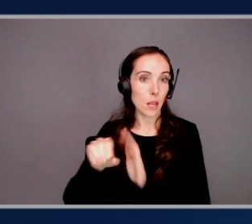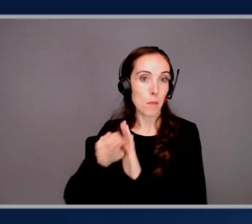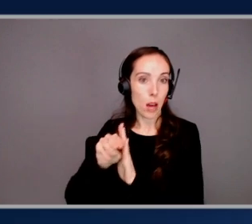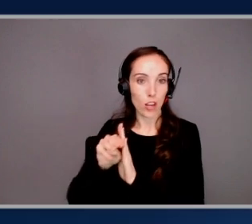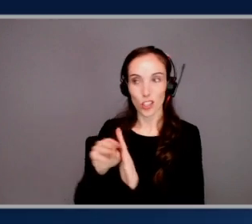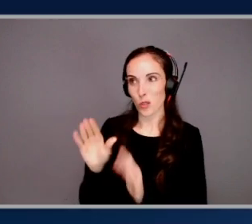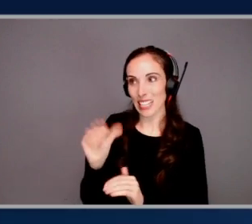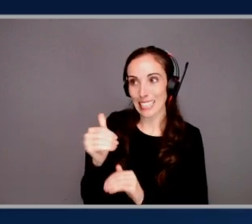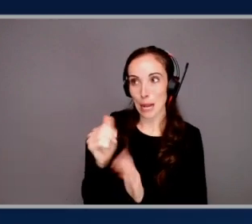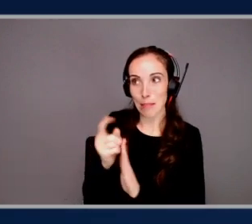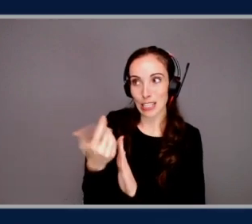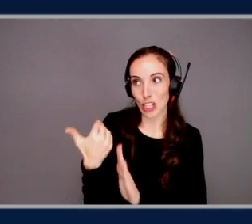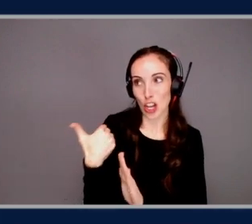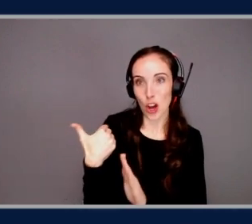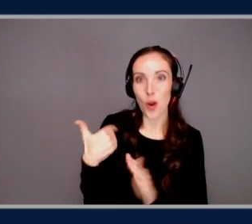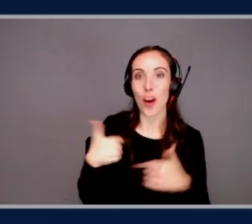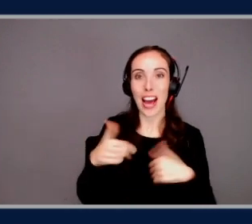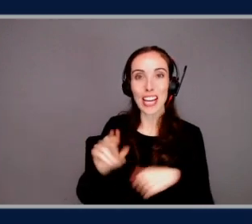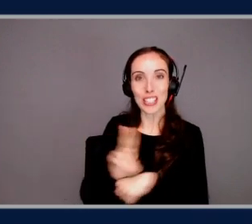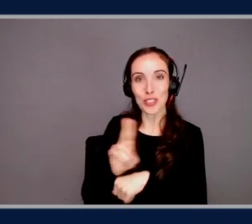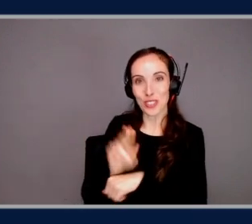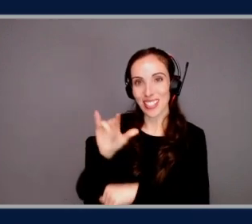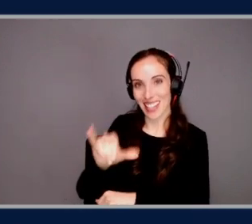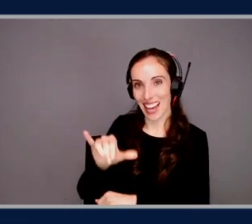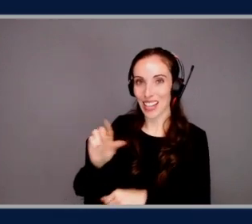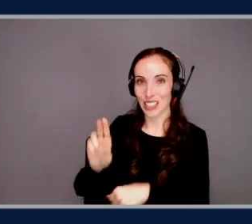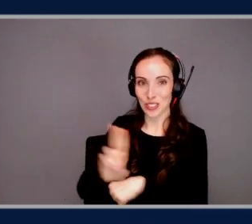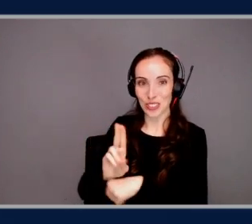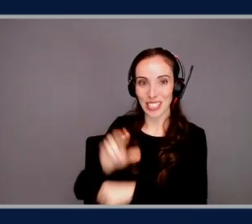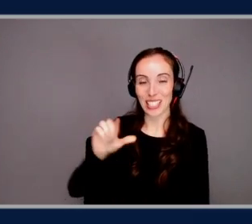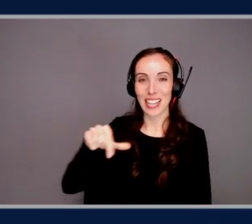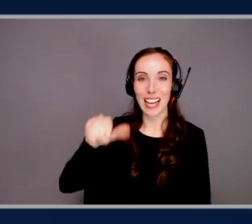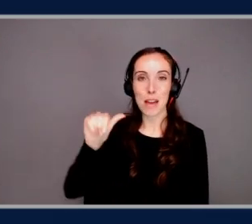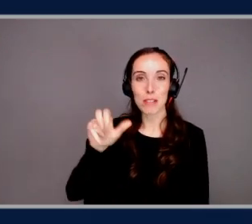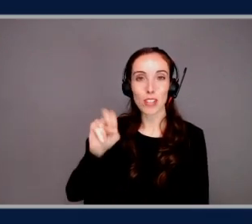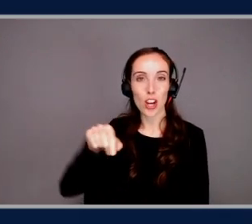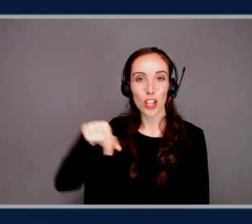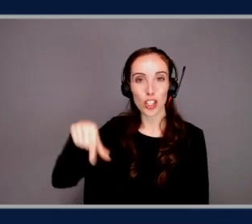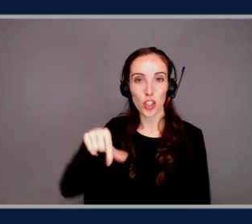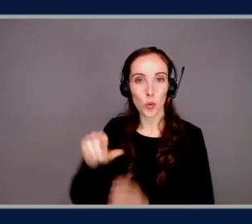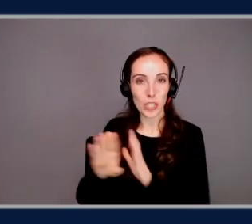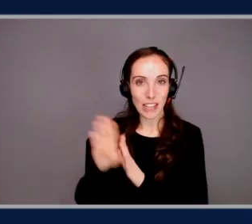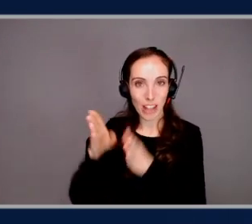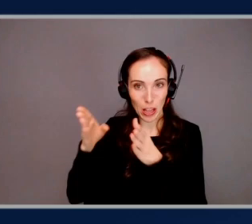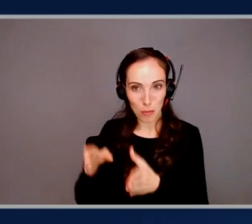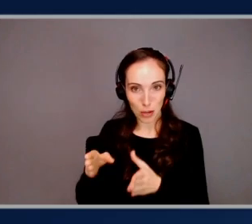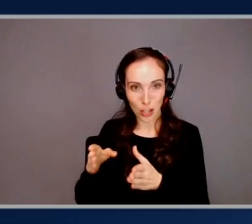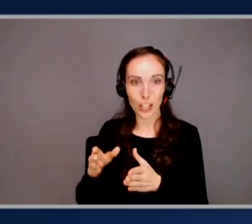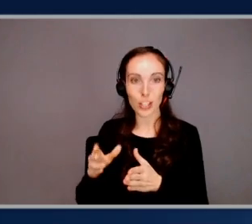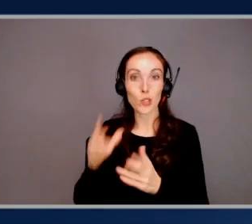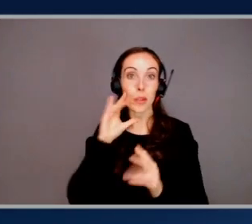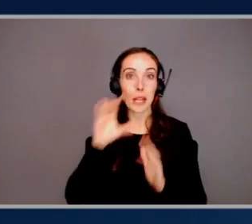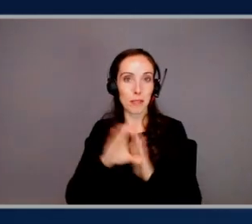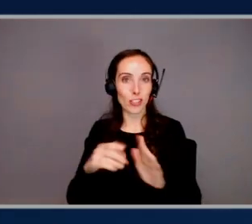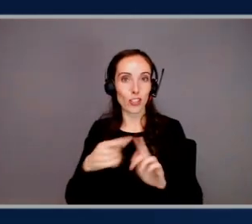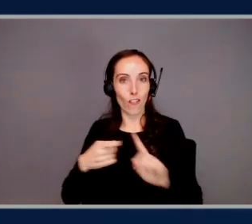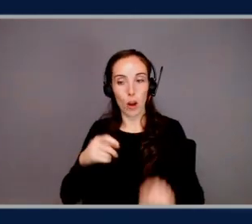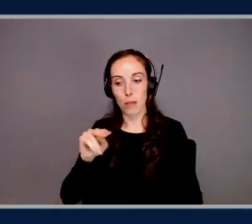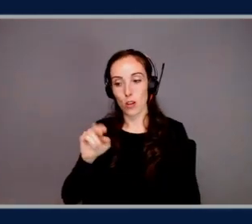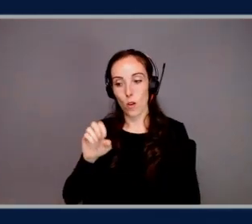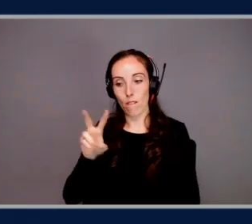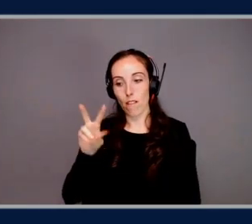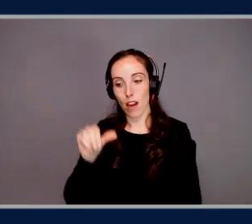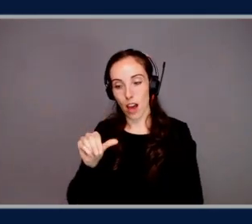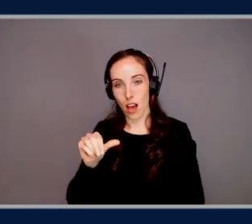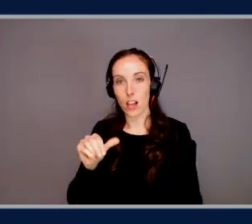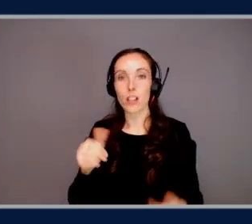made that update using Amazon Q Developer. Very cool. So these images were generated by Nova. Well, I kicked off another change